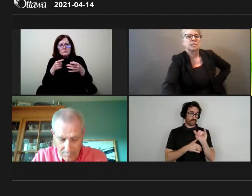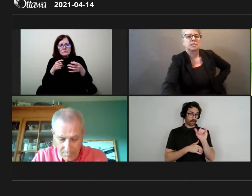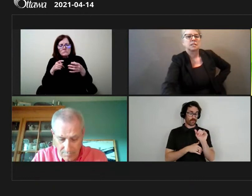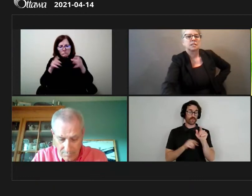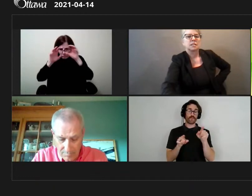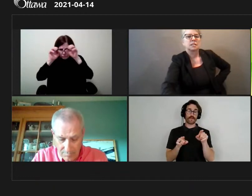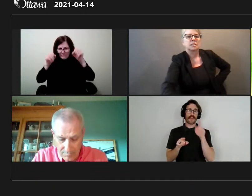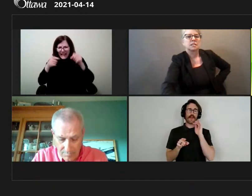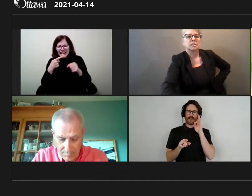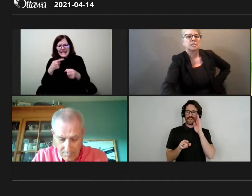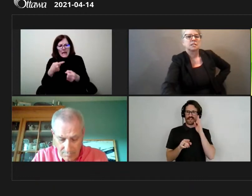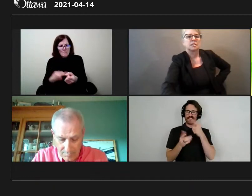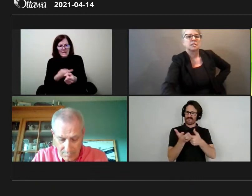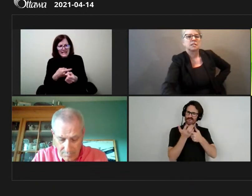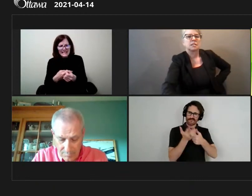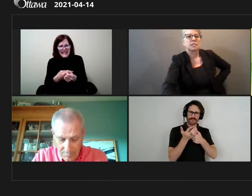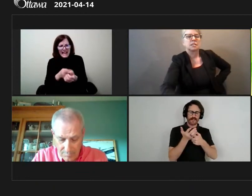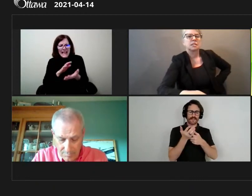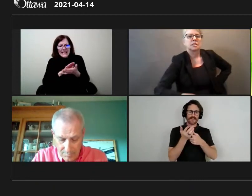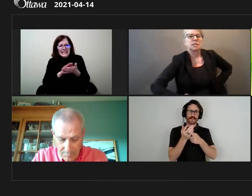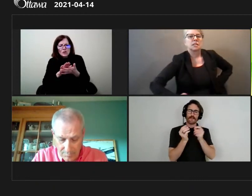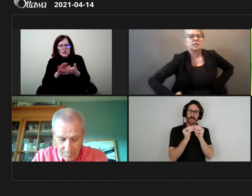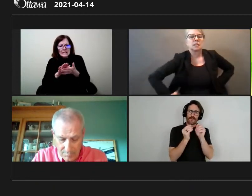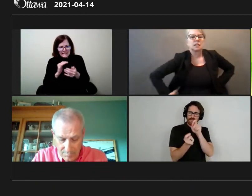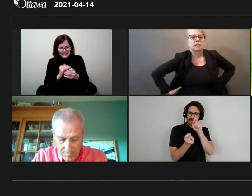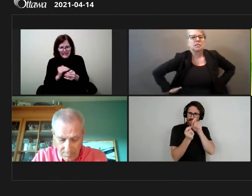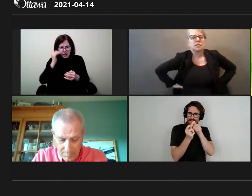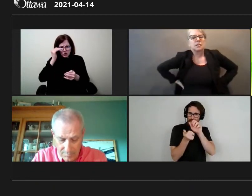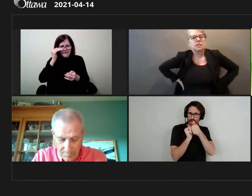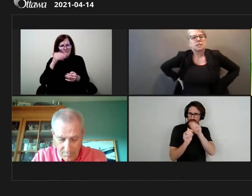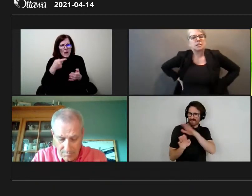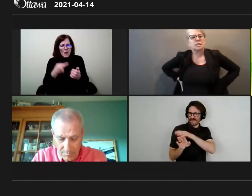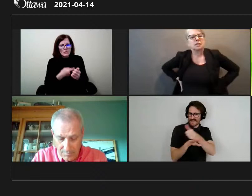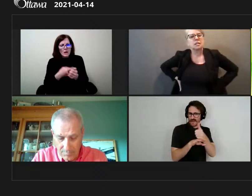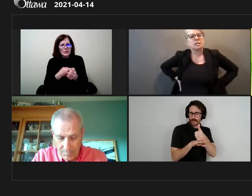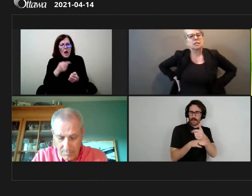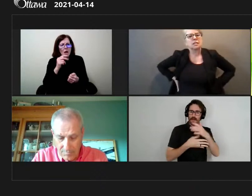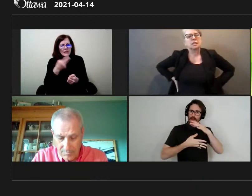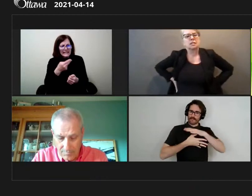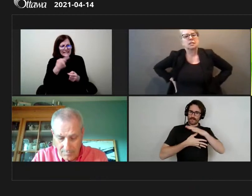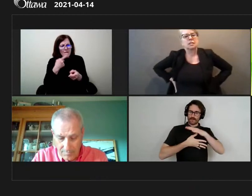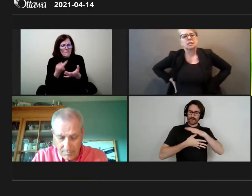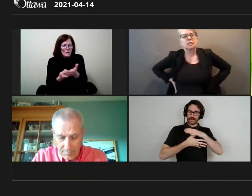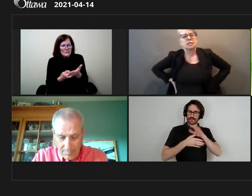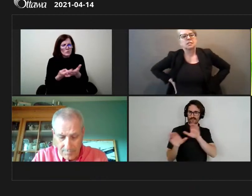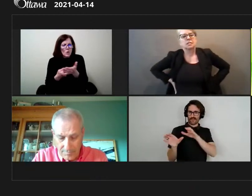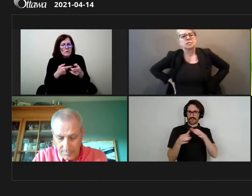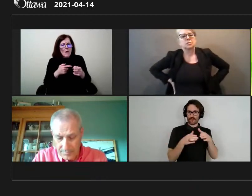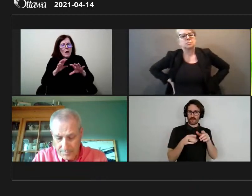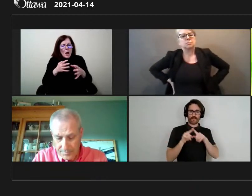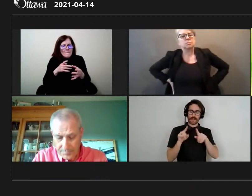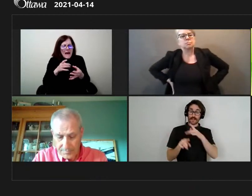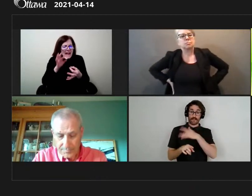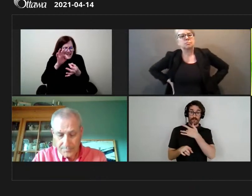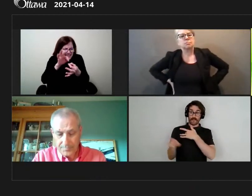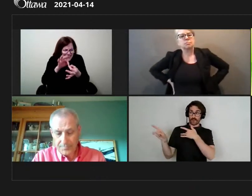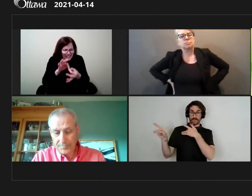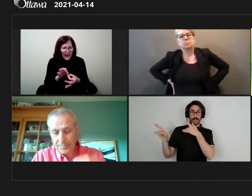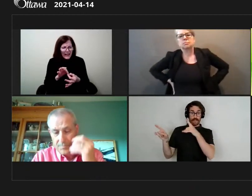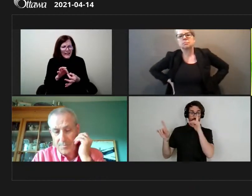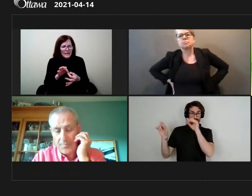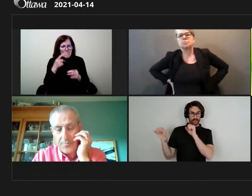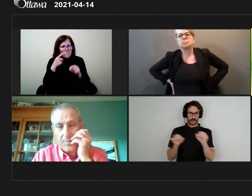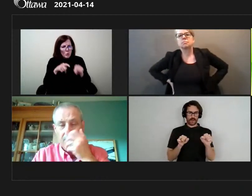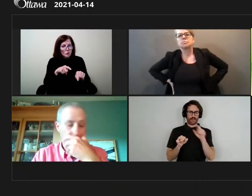will sort of discuss sort of fine tuning type pieces, but really the provincial framework lays the